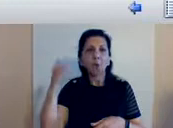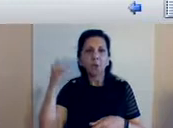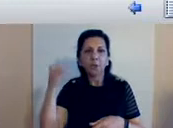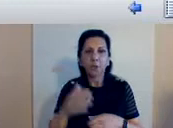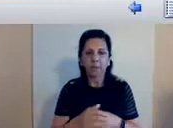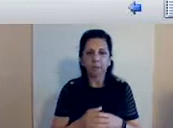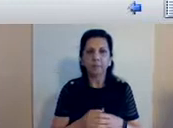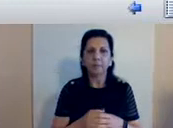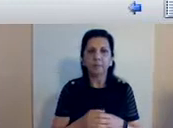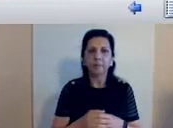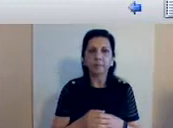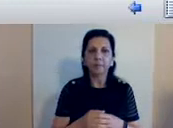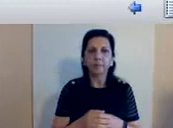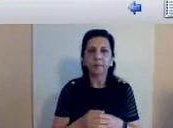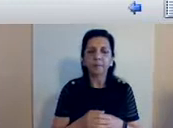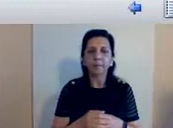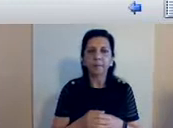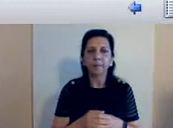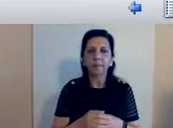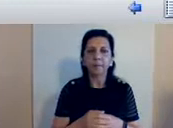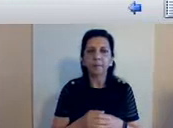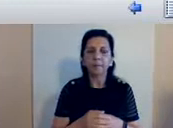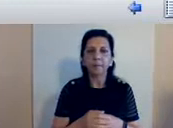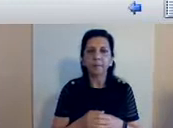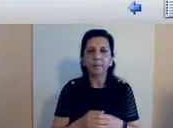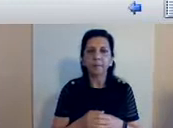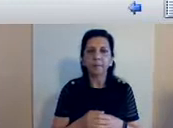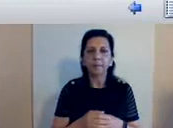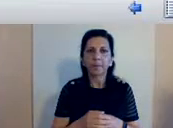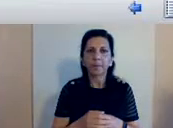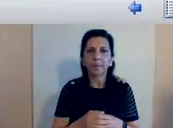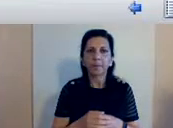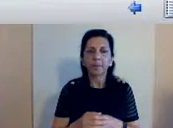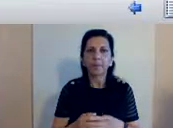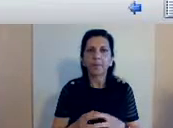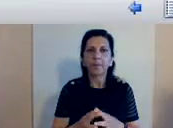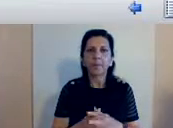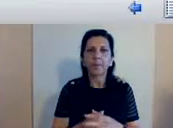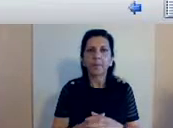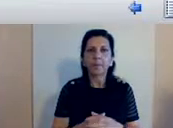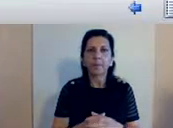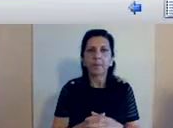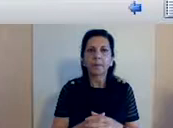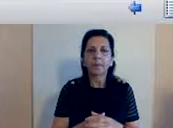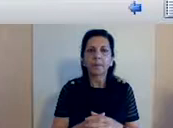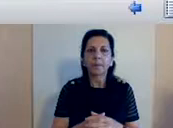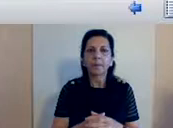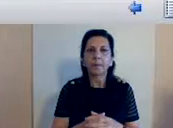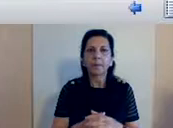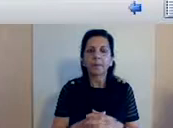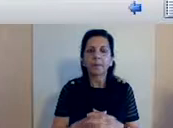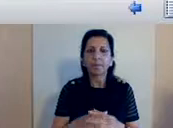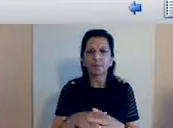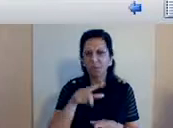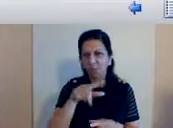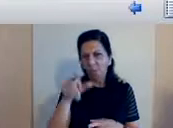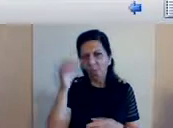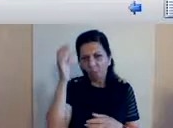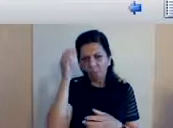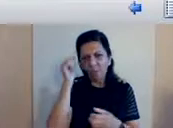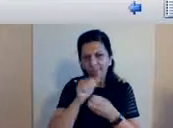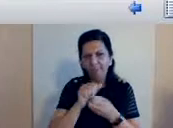and obviously it plays an important part, but not the only part in this. And of course, you'll remember from